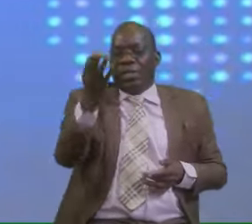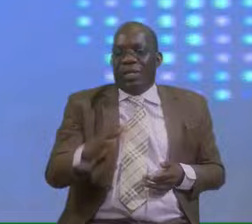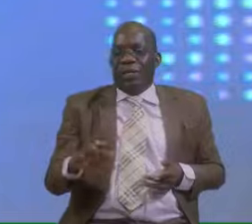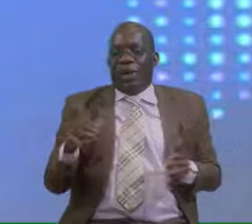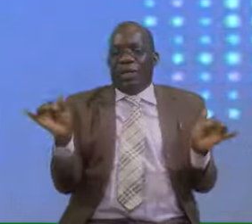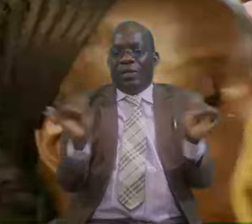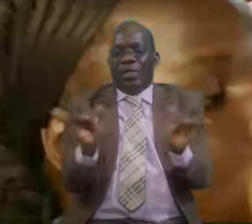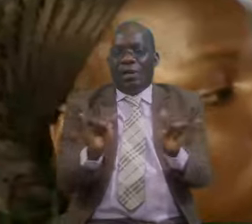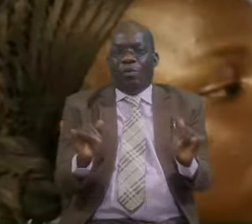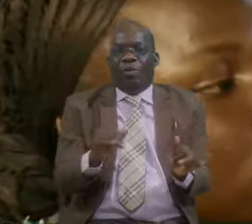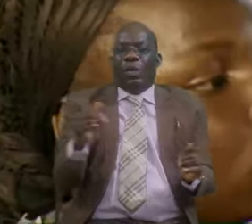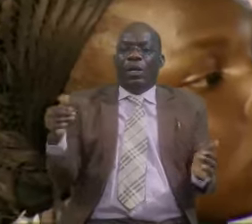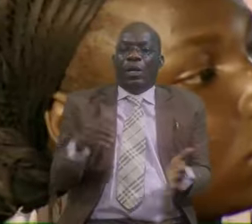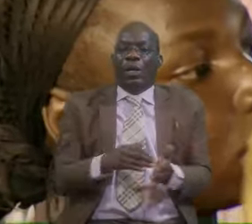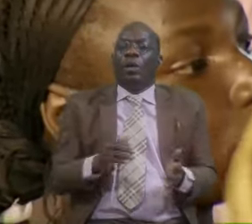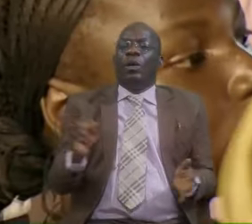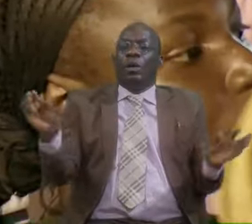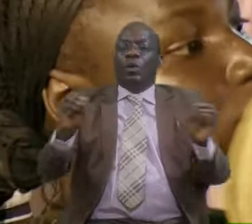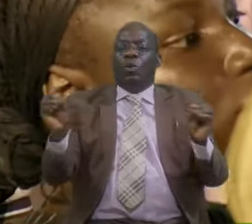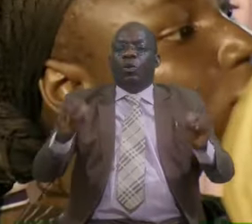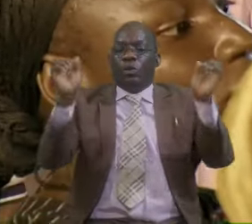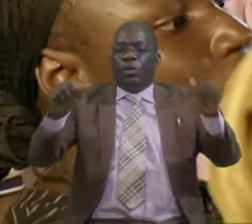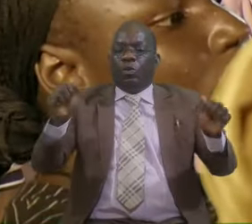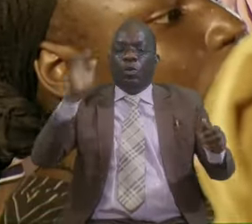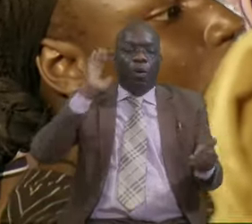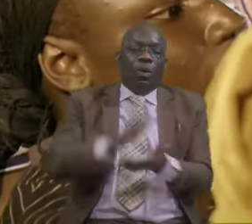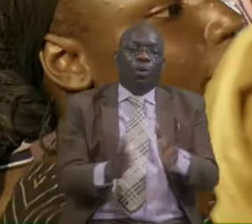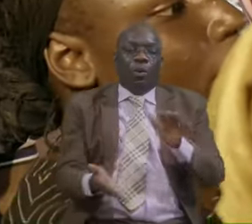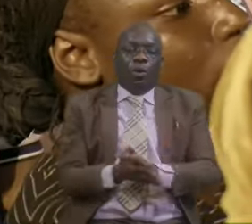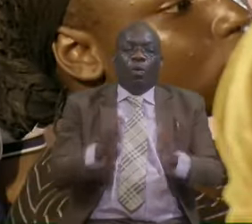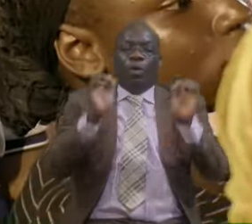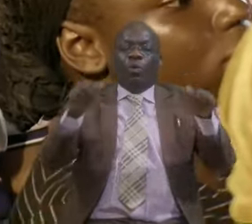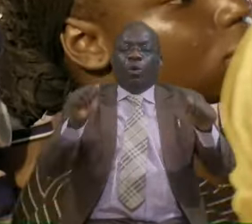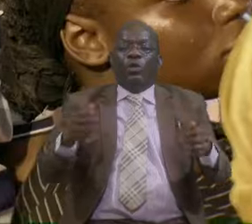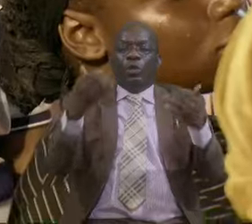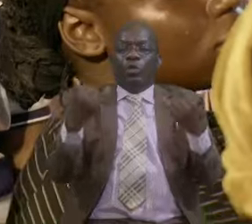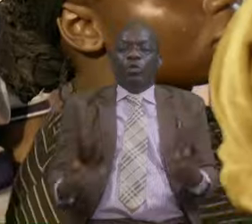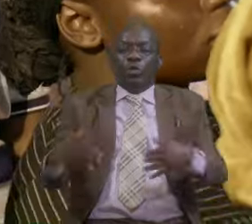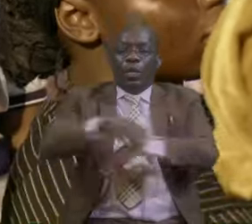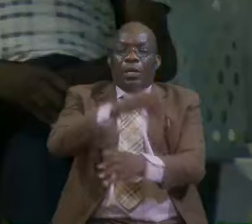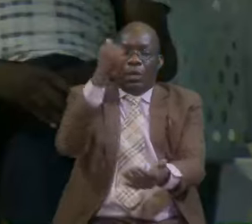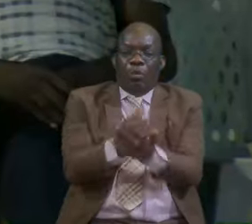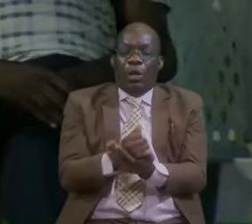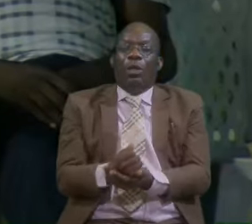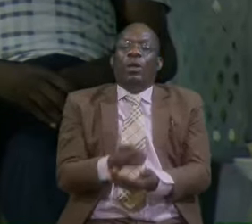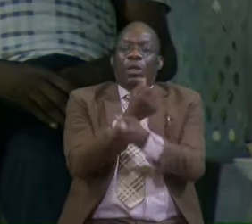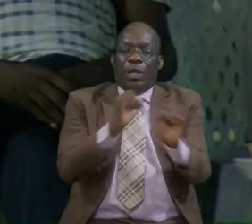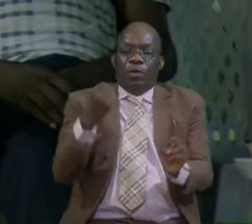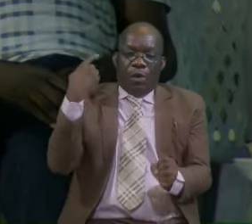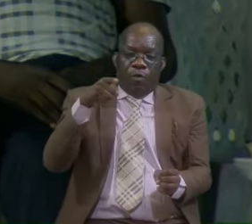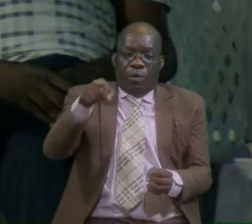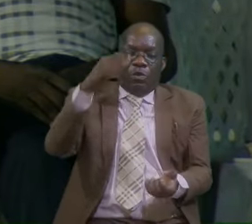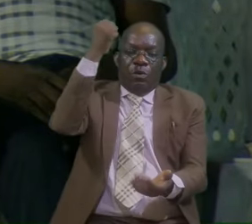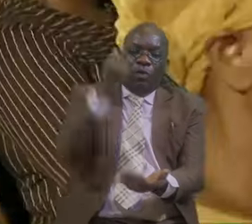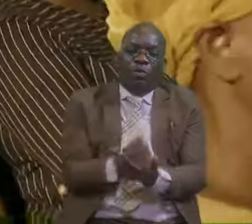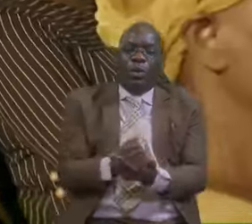again. Impossibilities are going to become possible tonight. Salvation for you. Salvation